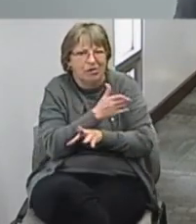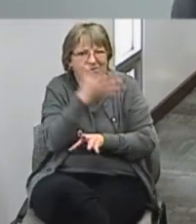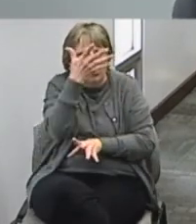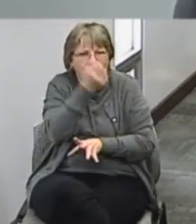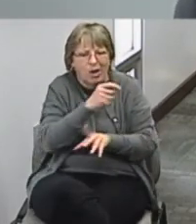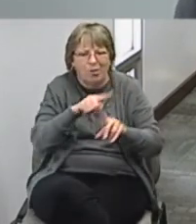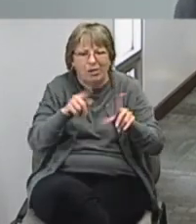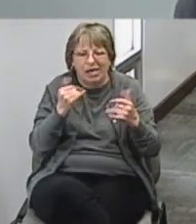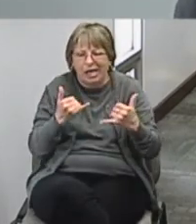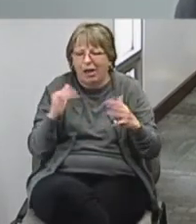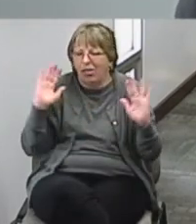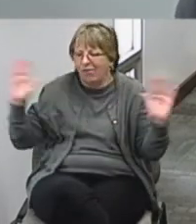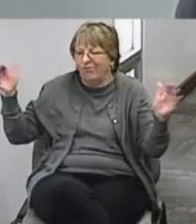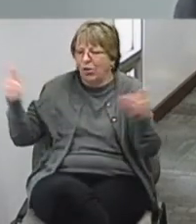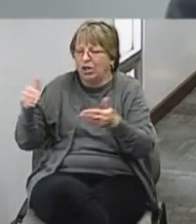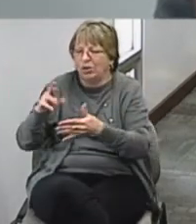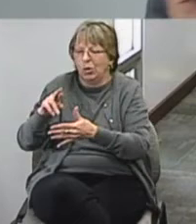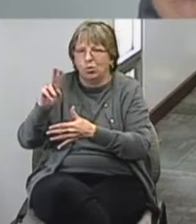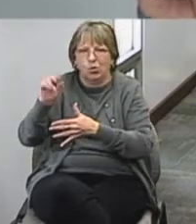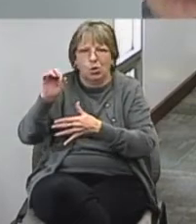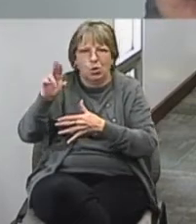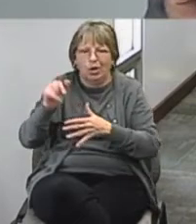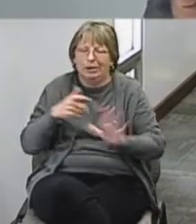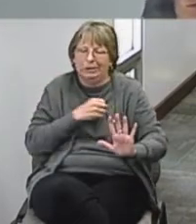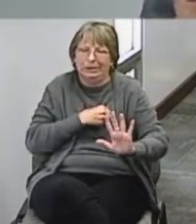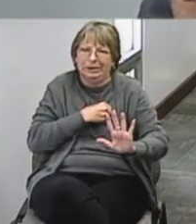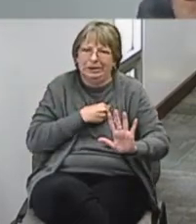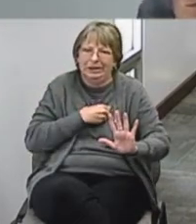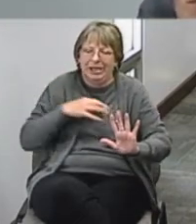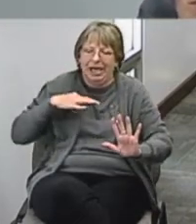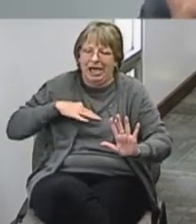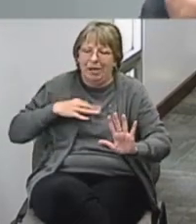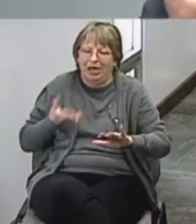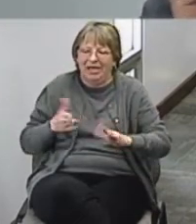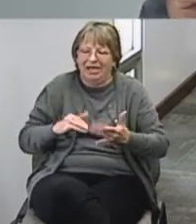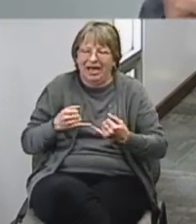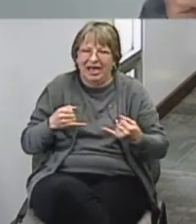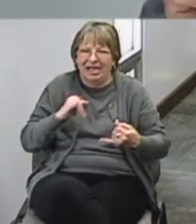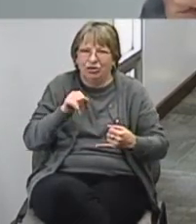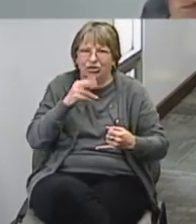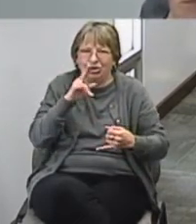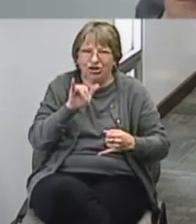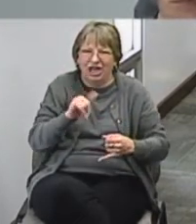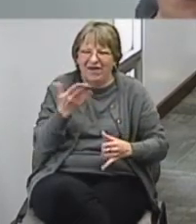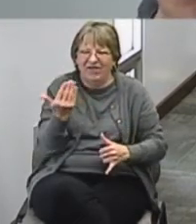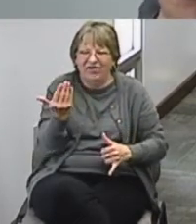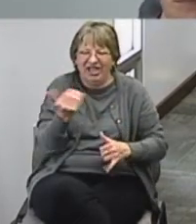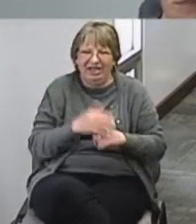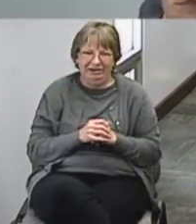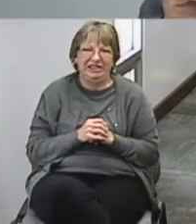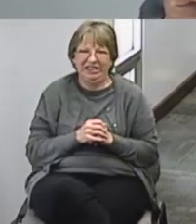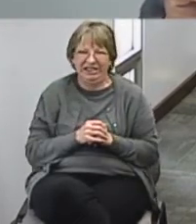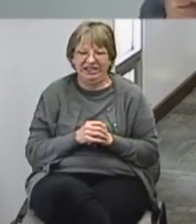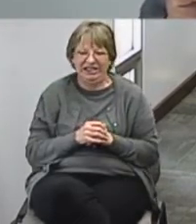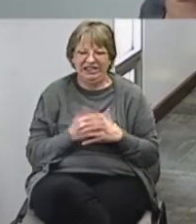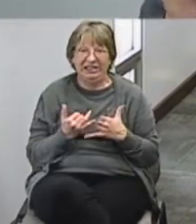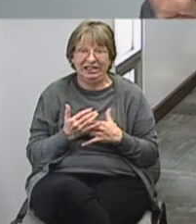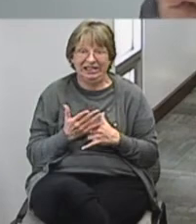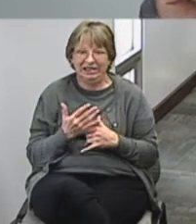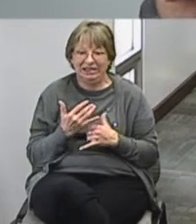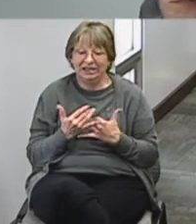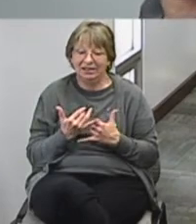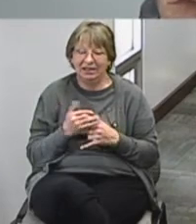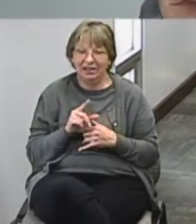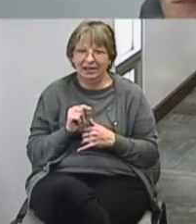rural. Unfortunately, there's an application deadline July 15th of this year, and it